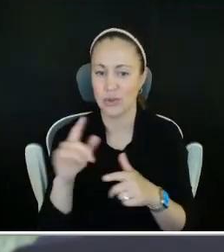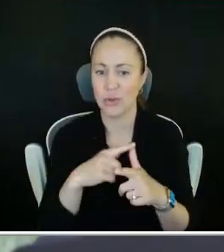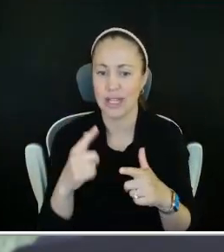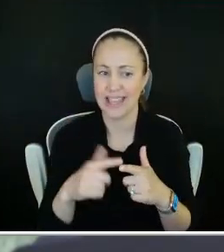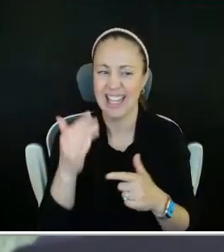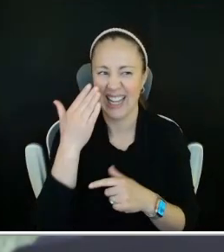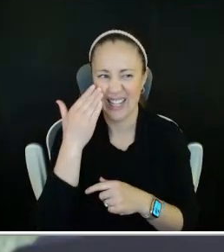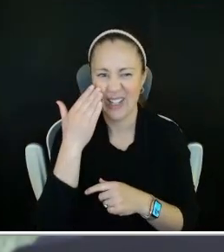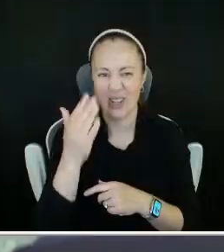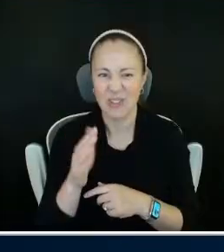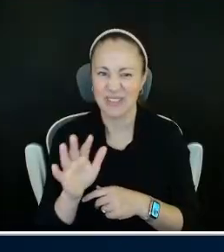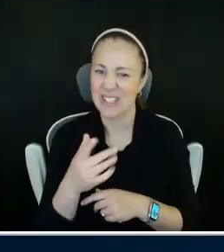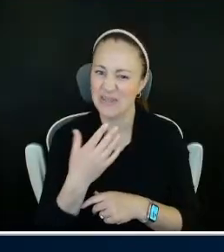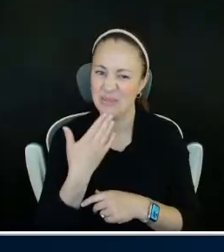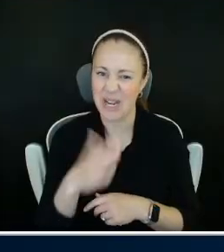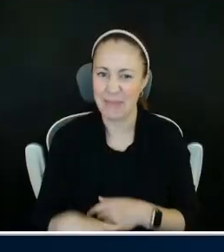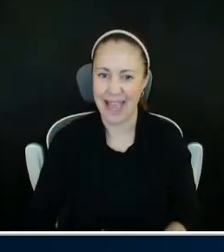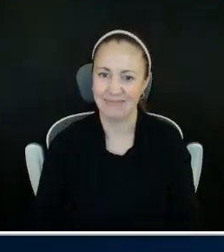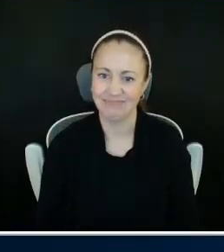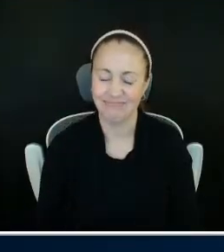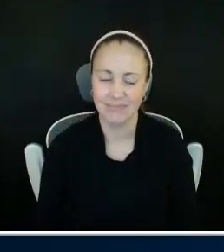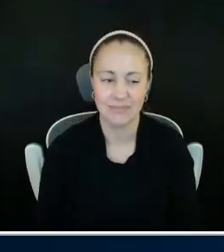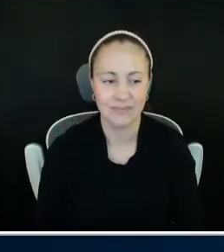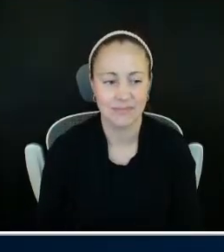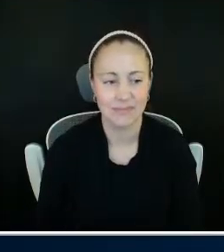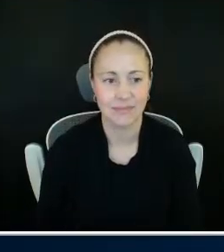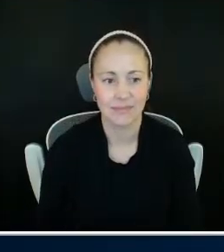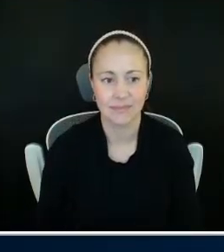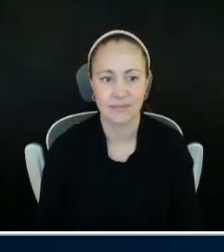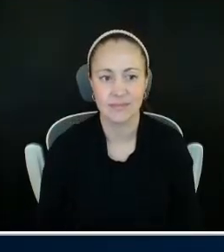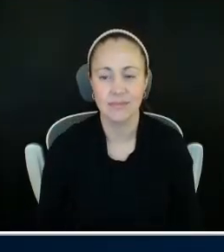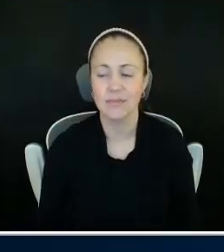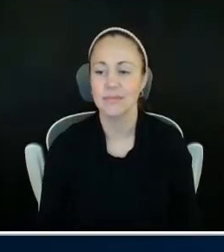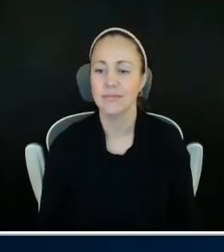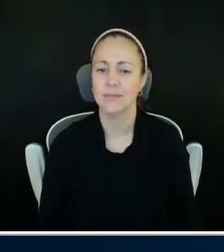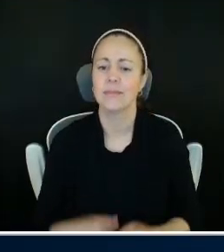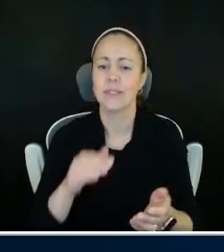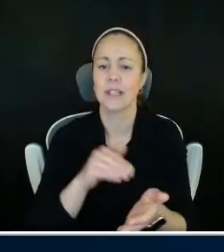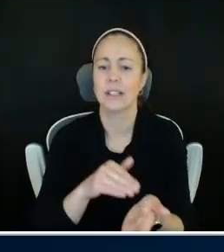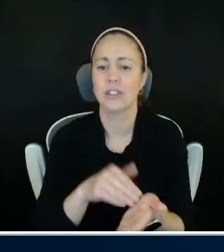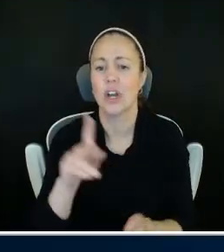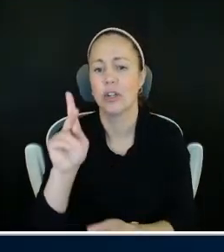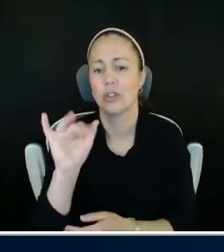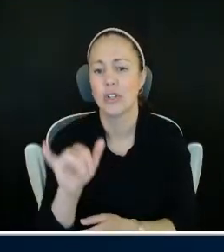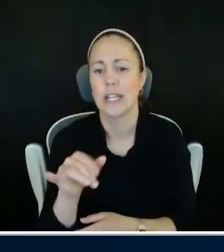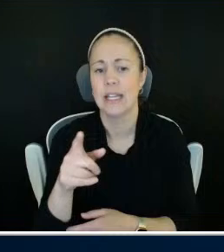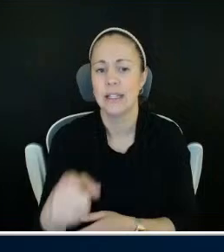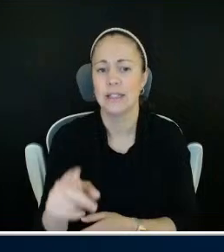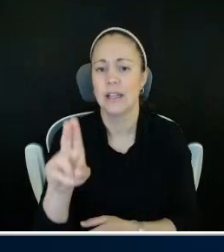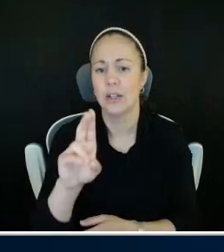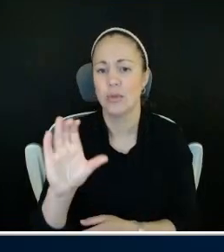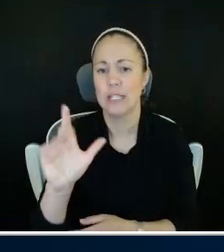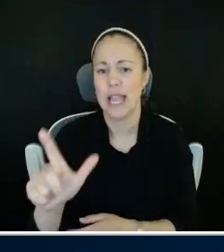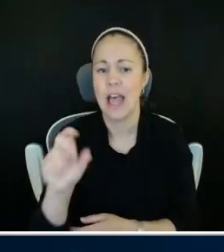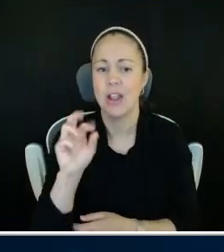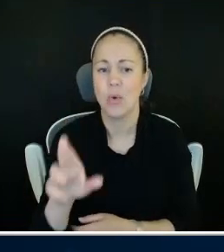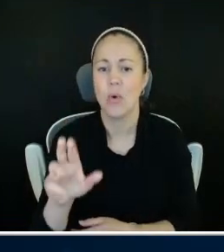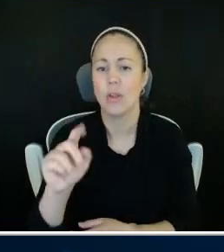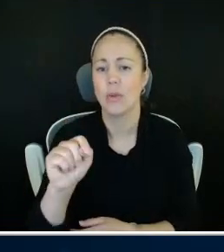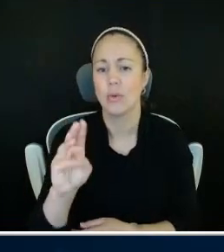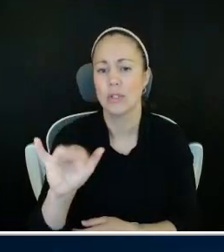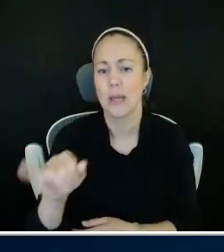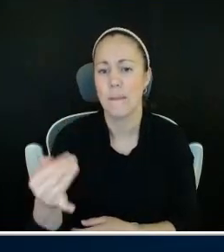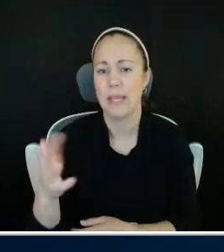pretty bad. I want to bring Dr. Key back in here. Dr. Key, UCL or these Tommy John injuries are something we've talked to you a